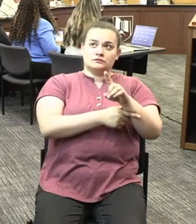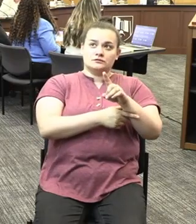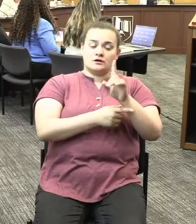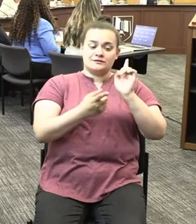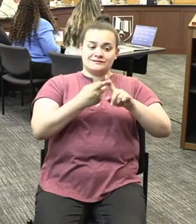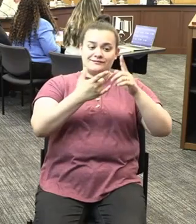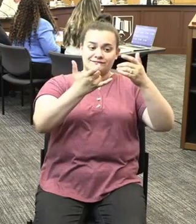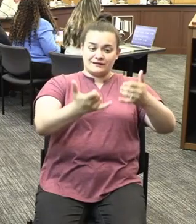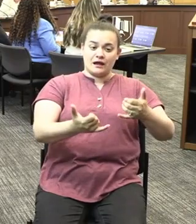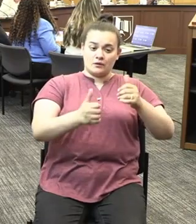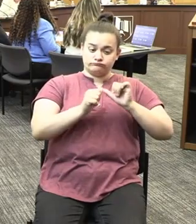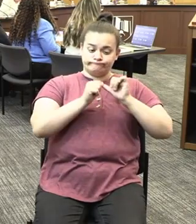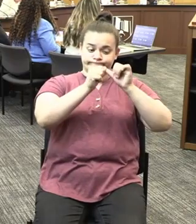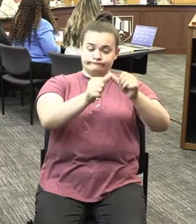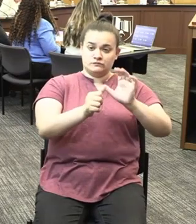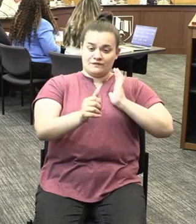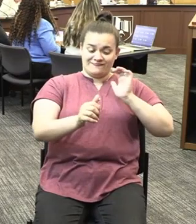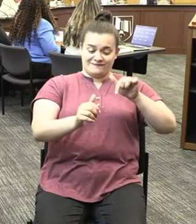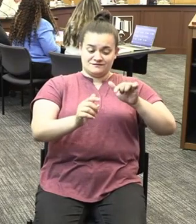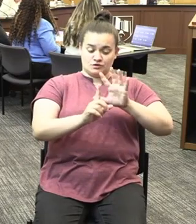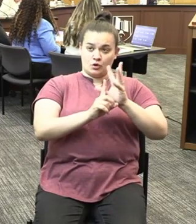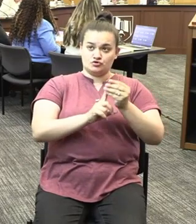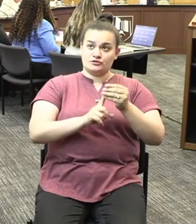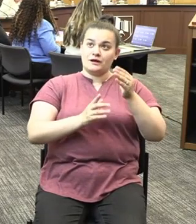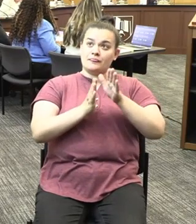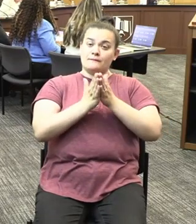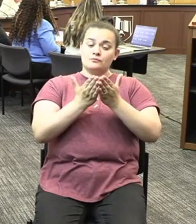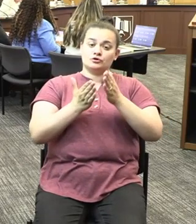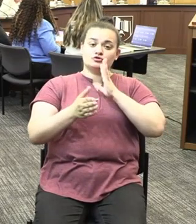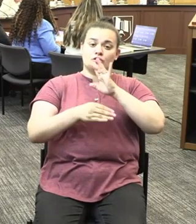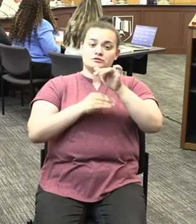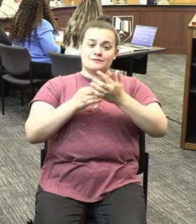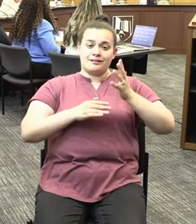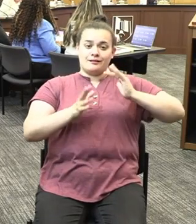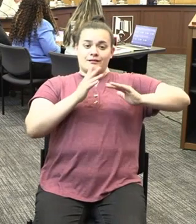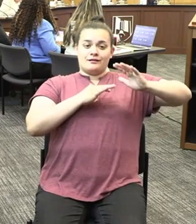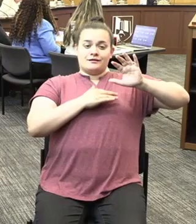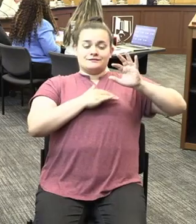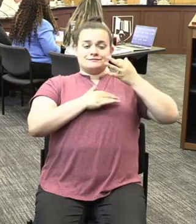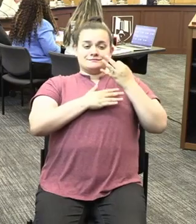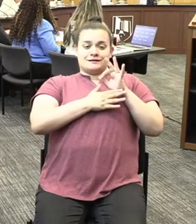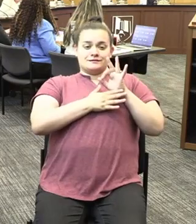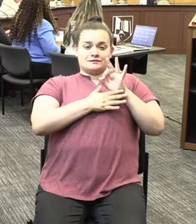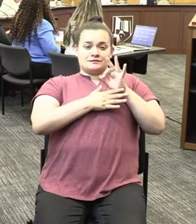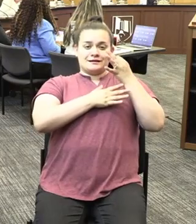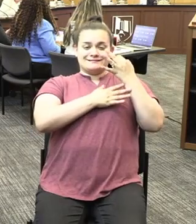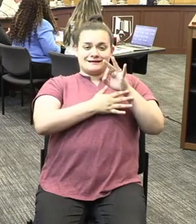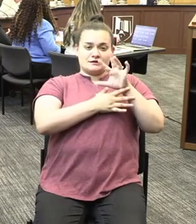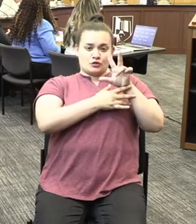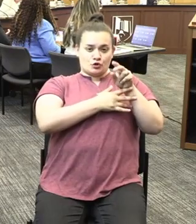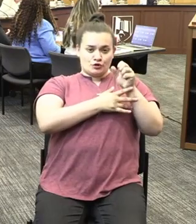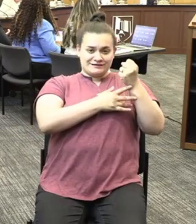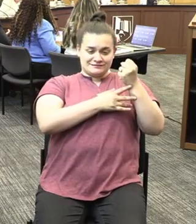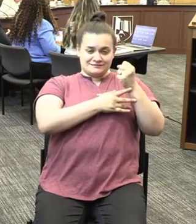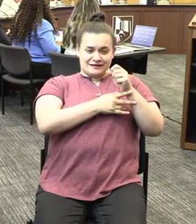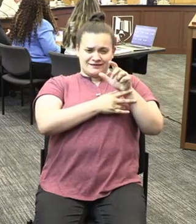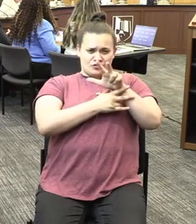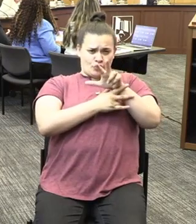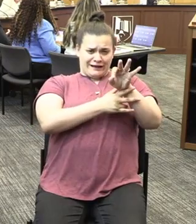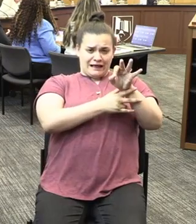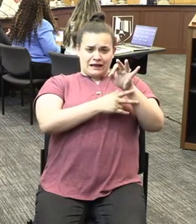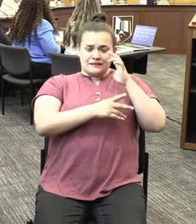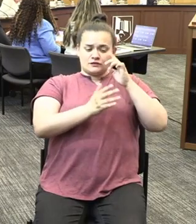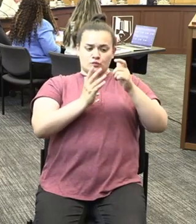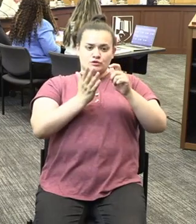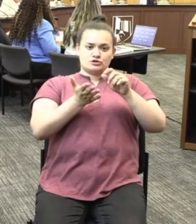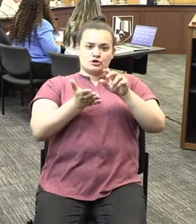now continues into this culture. In this book, it also talks about back in the 1930s, I believe it was 1939, that there was a newspaper